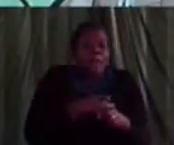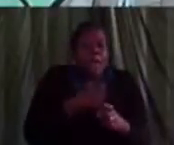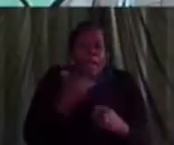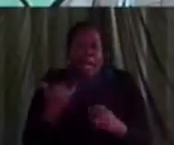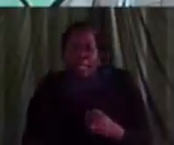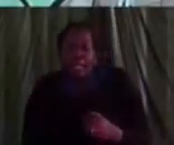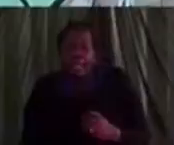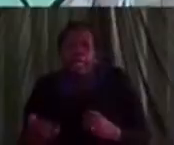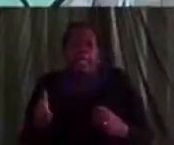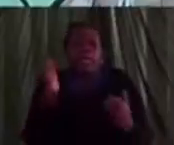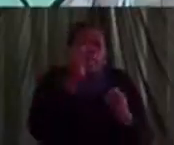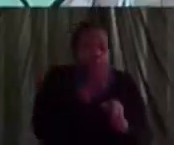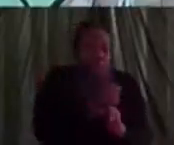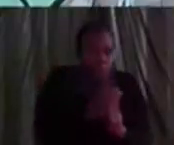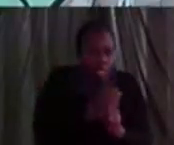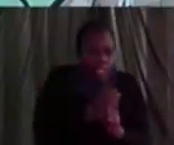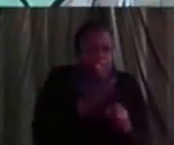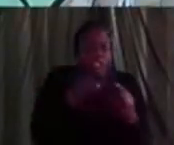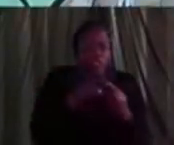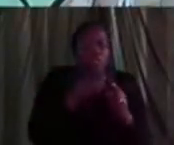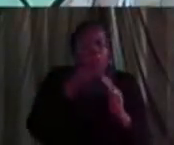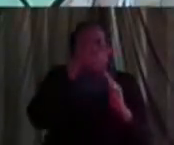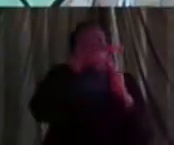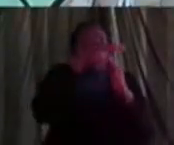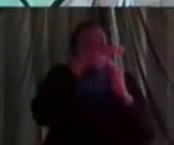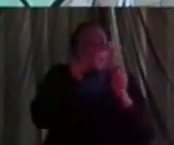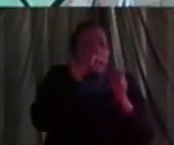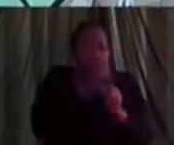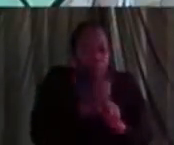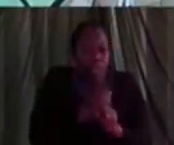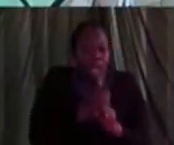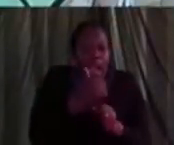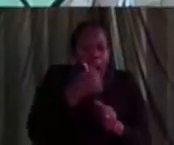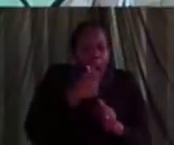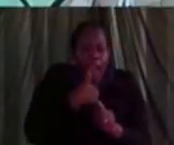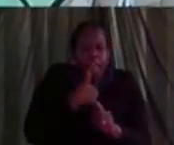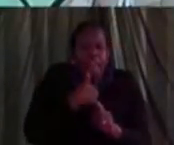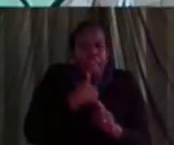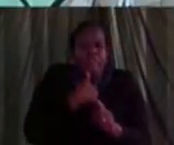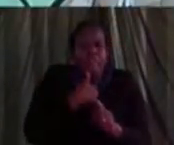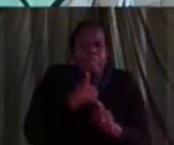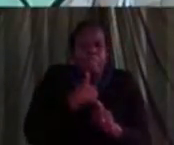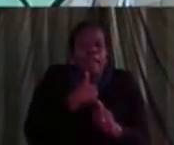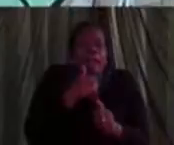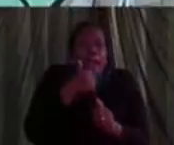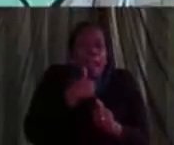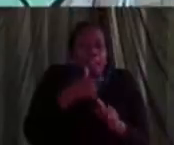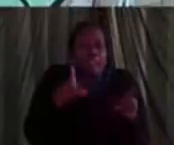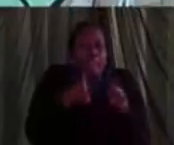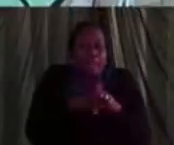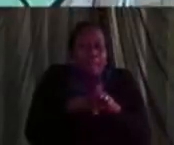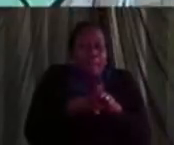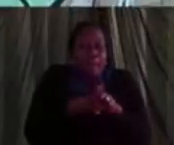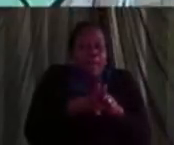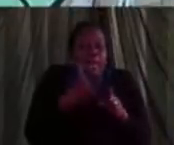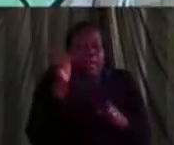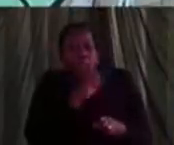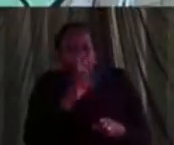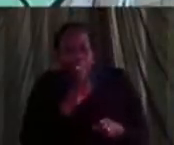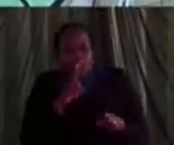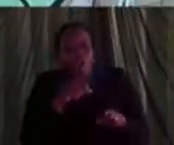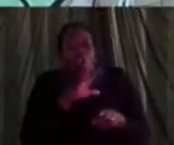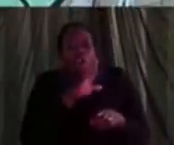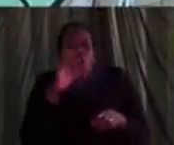employee has in it or has imputed in it either a threat or a promise of that